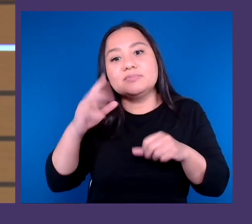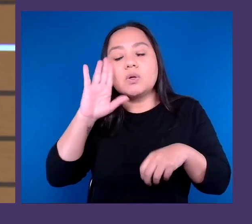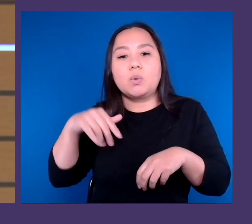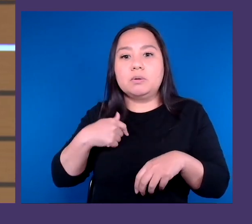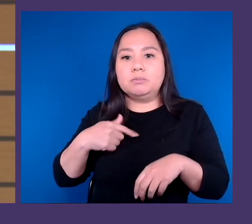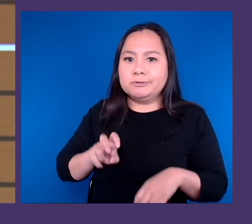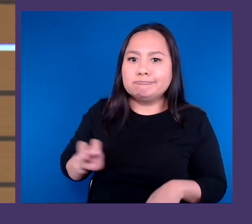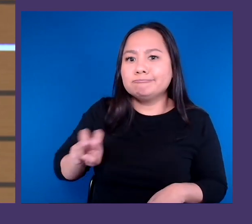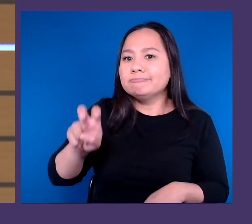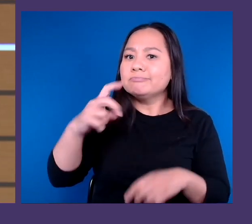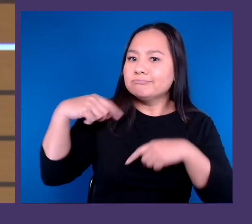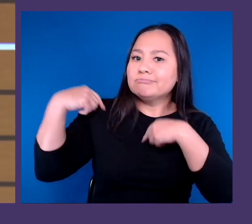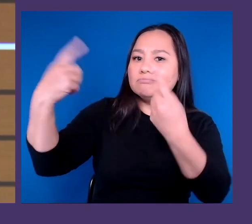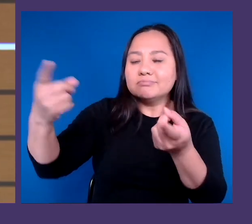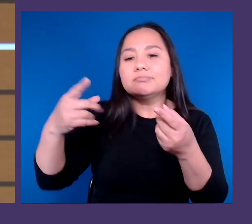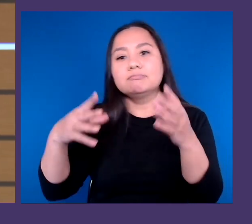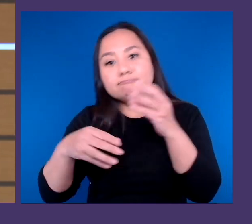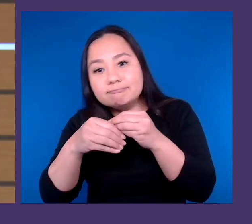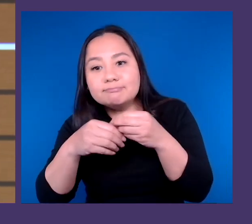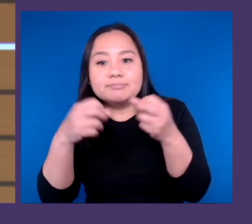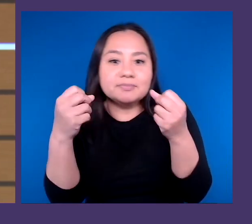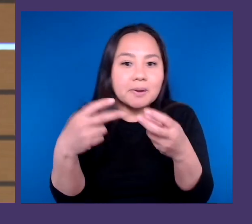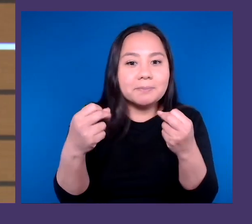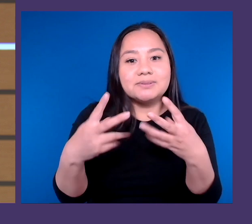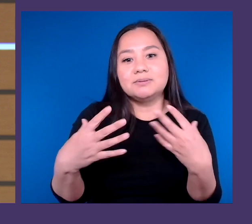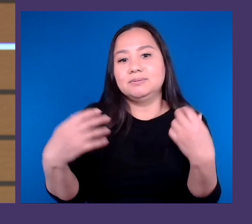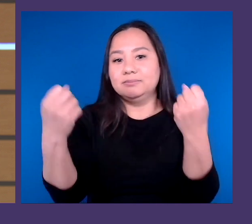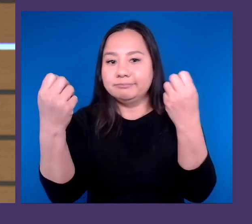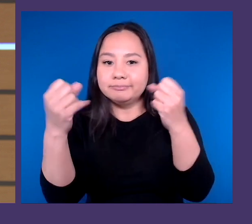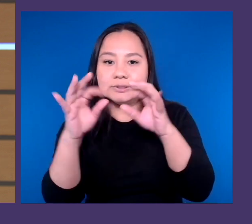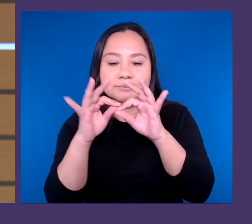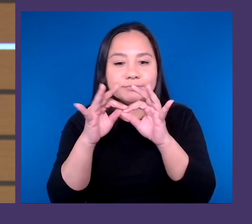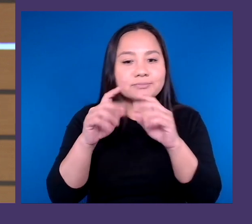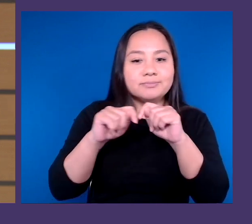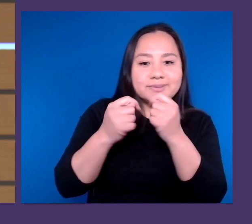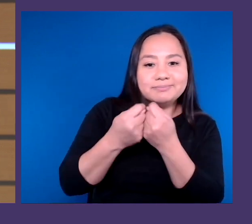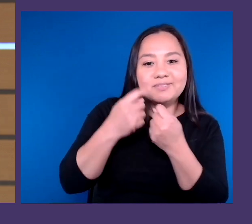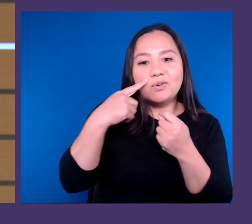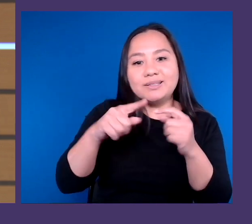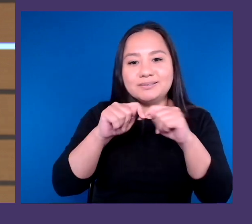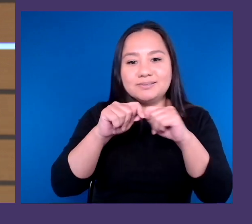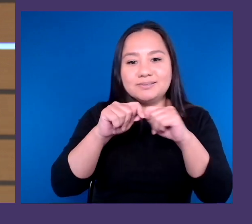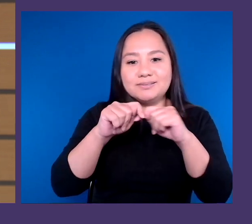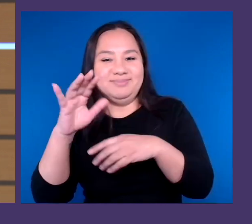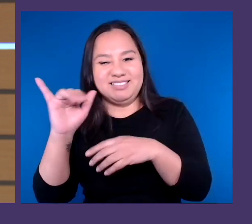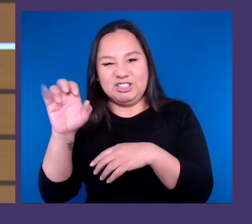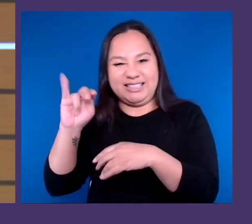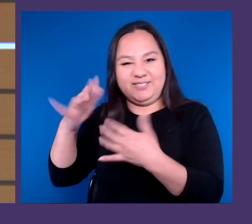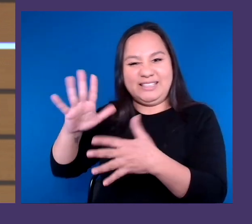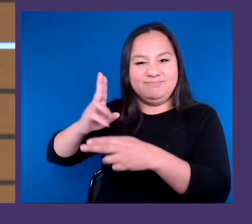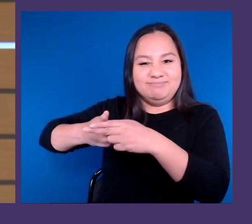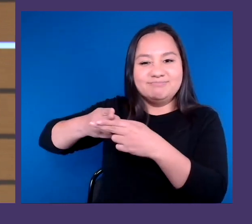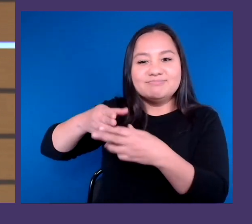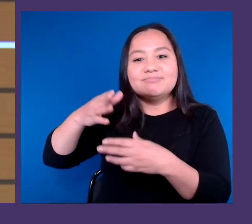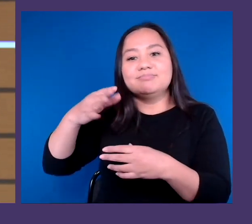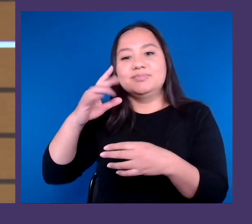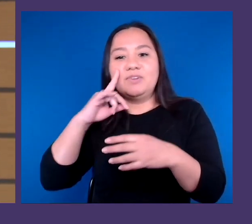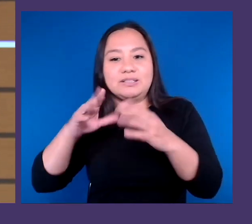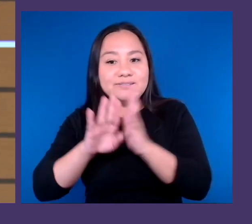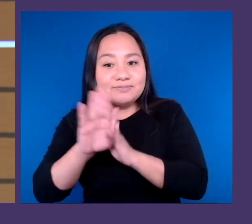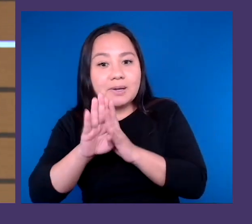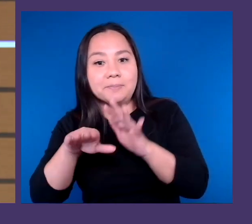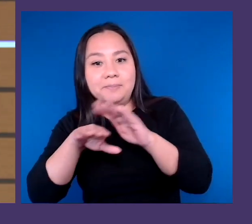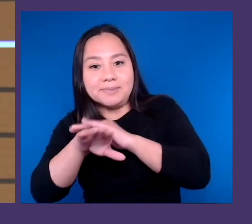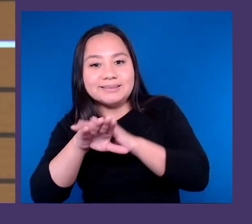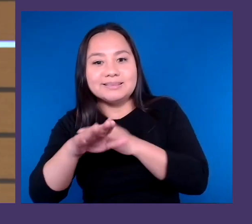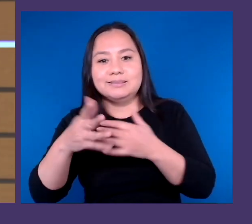Teams, as Jenny shared, and developing accessible interaction experiences in Office and SharePoint. And it's great to look back